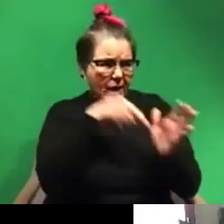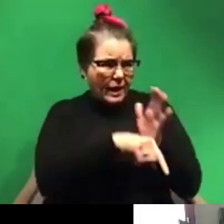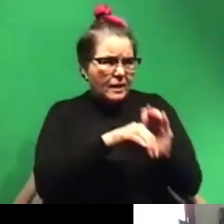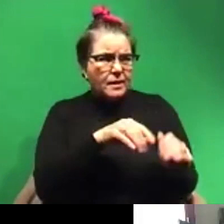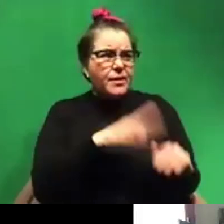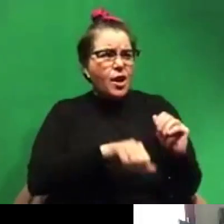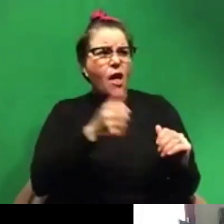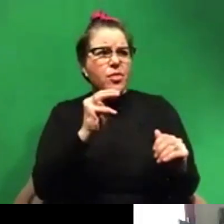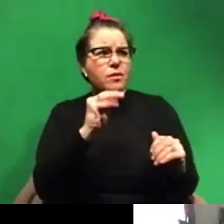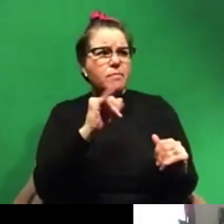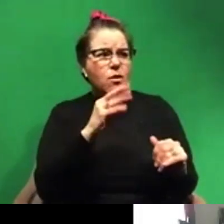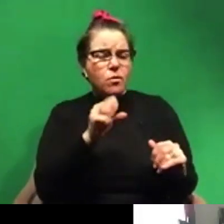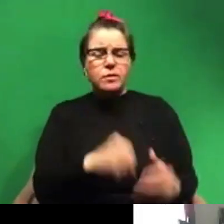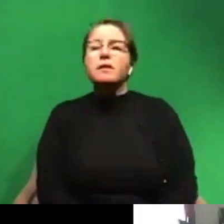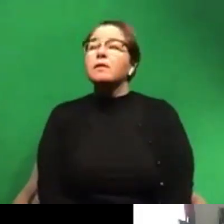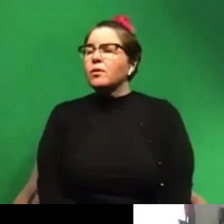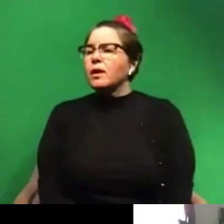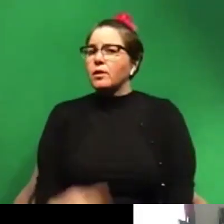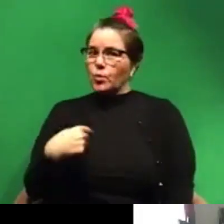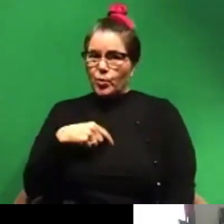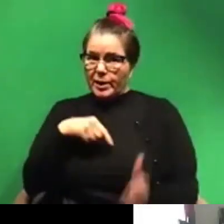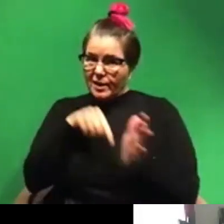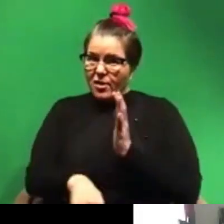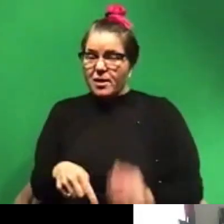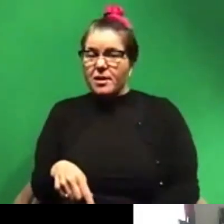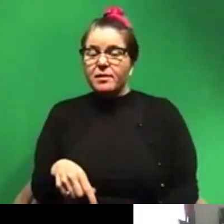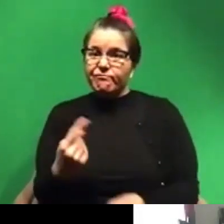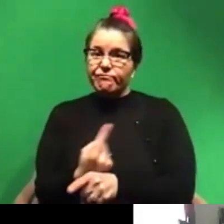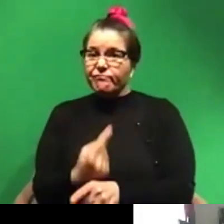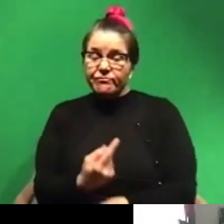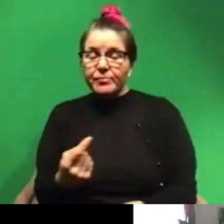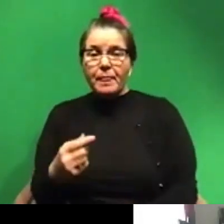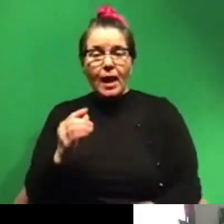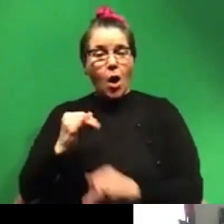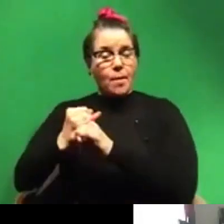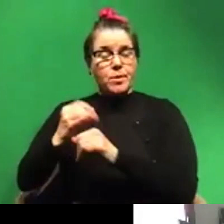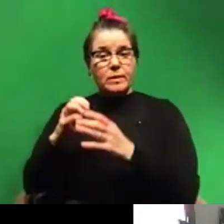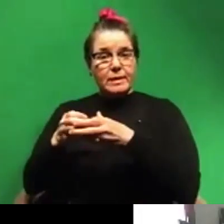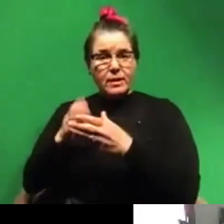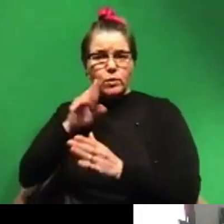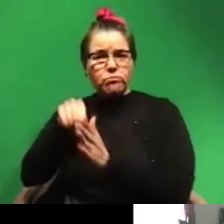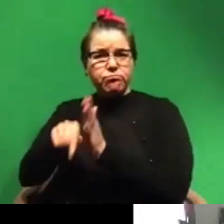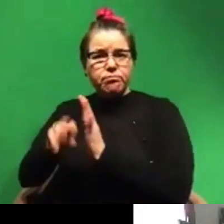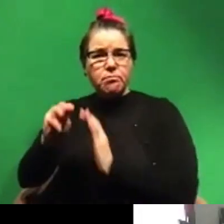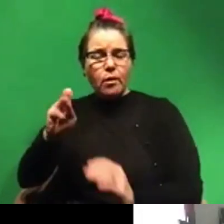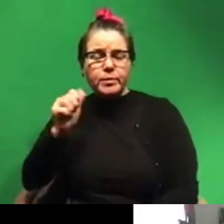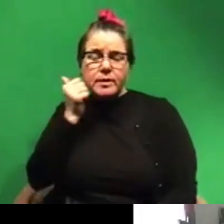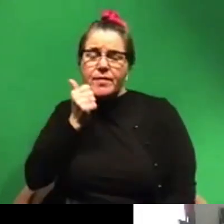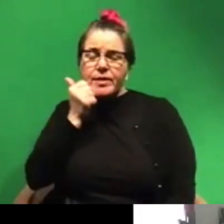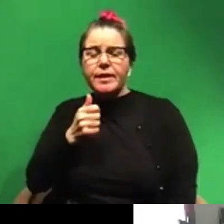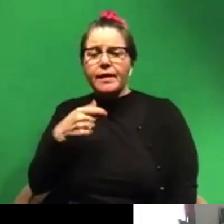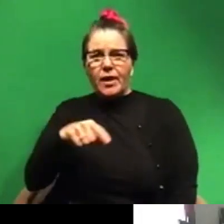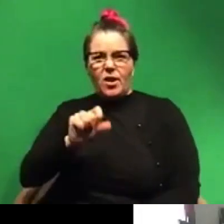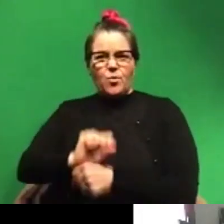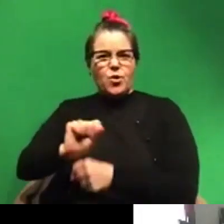Yeah. We kill them. We kill them on a regular basis. Our immune cells kill microbes every day. They are doing the work for us and